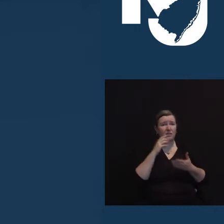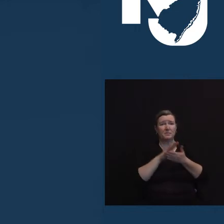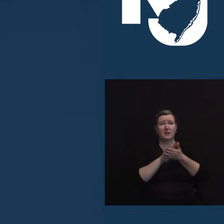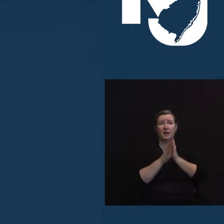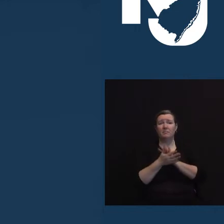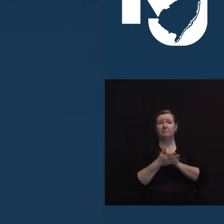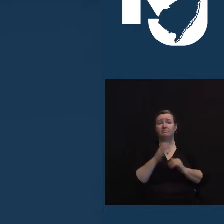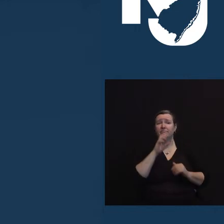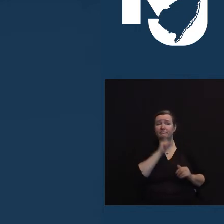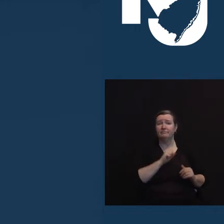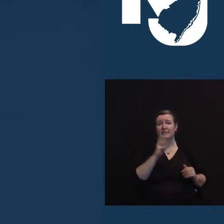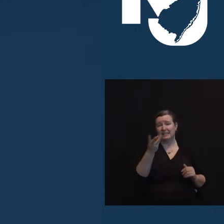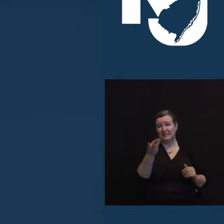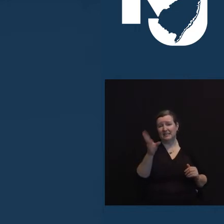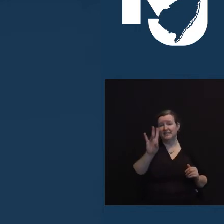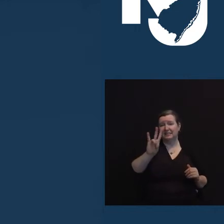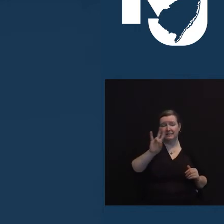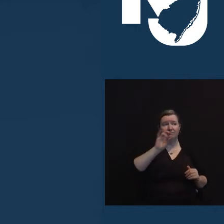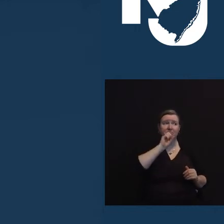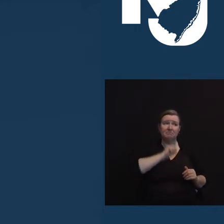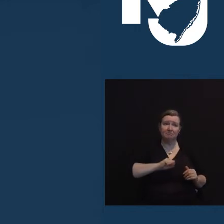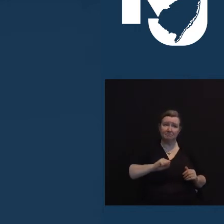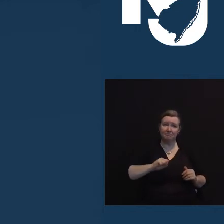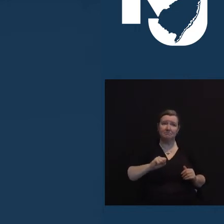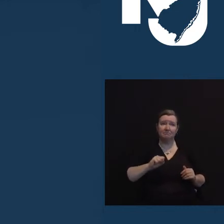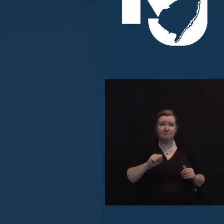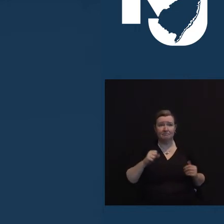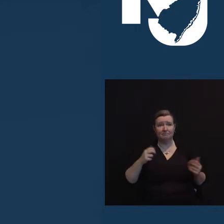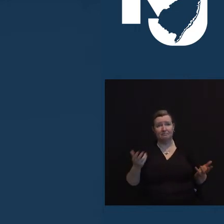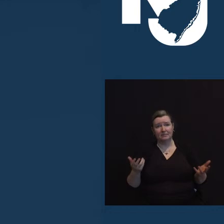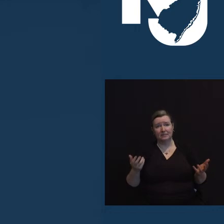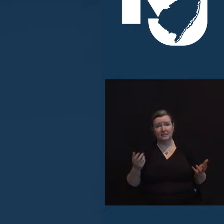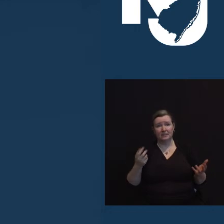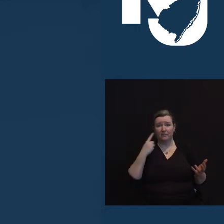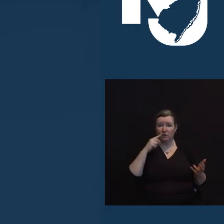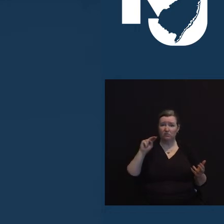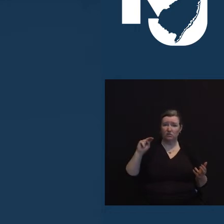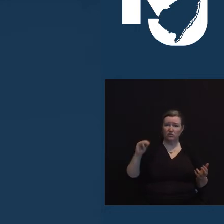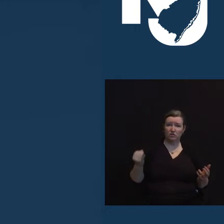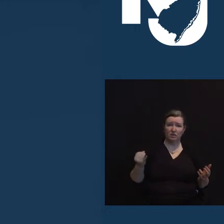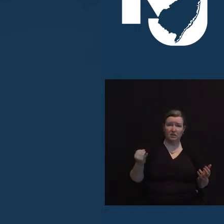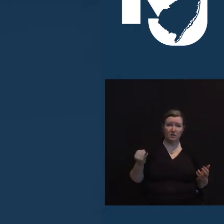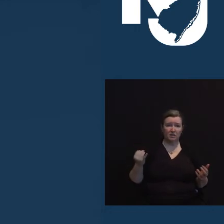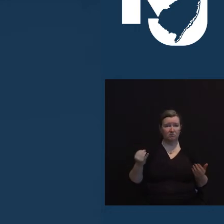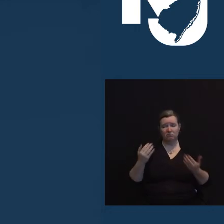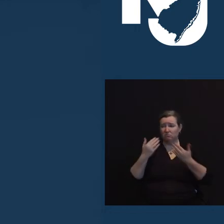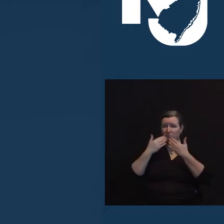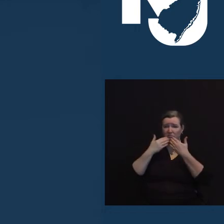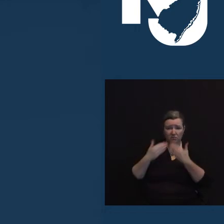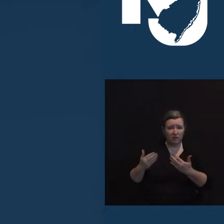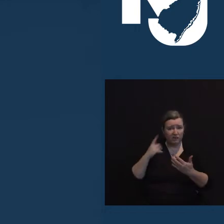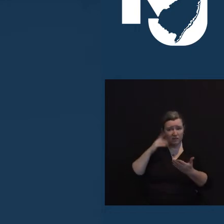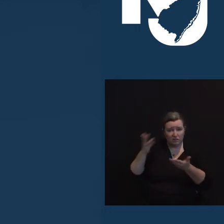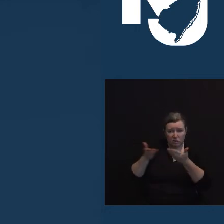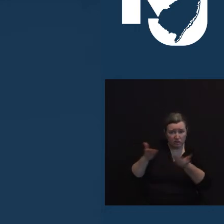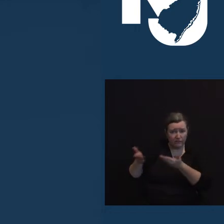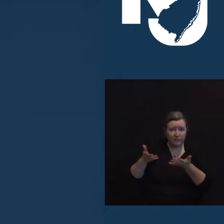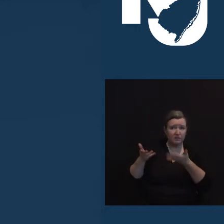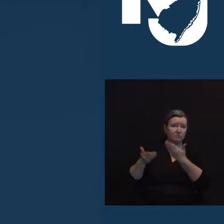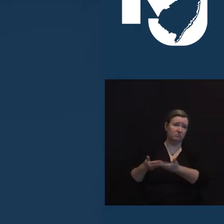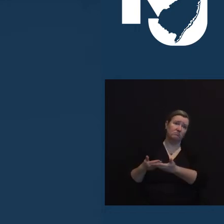So on behalf of the state of New Jersey, thank you, Glenda, for your years of caring service to your fellow residents, and